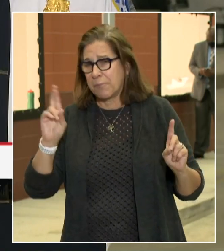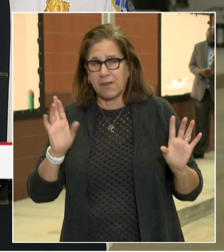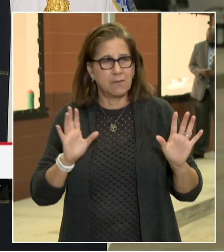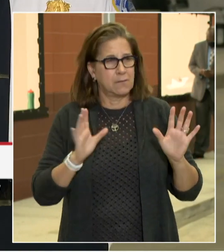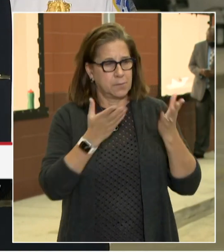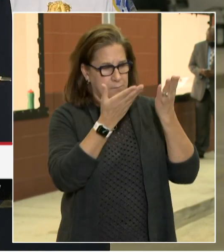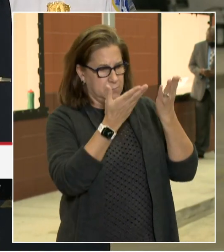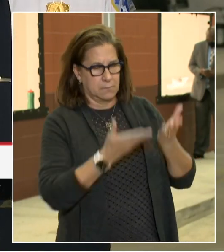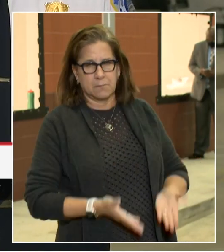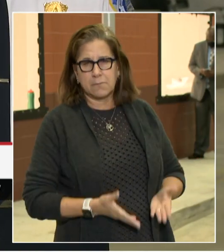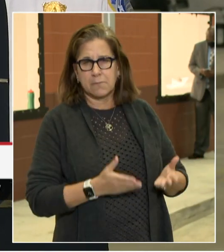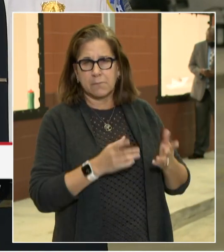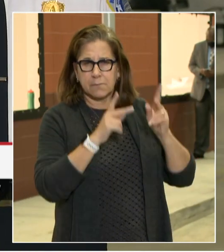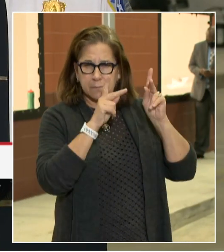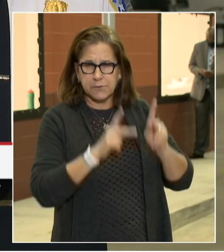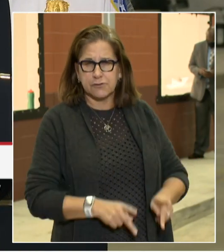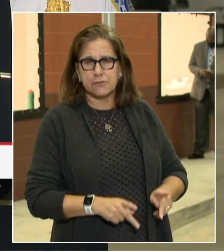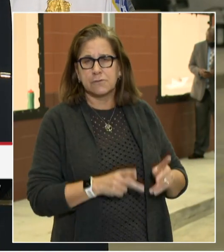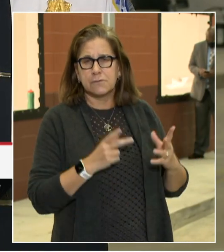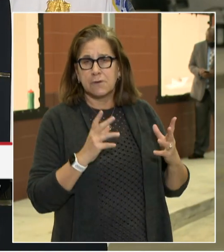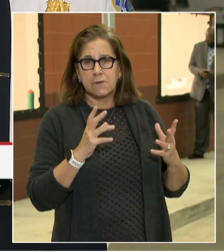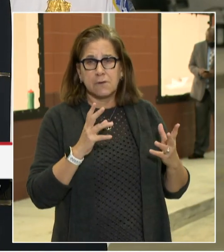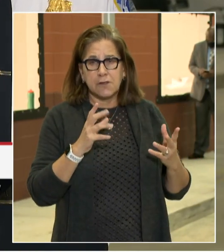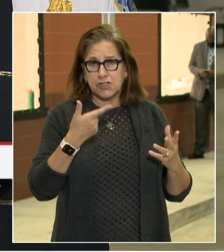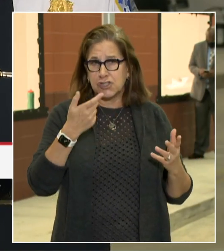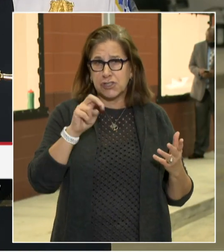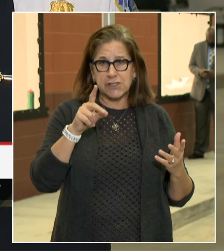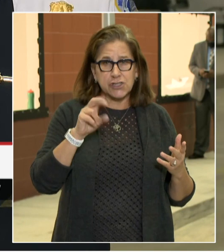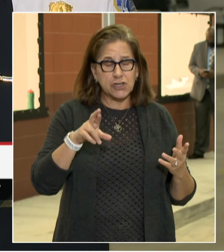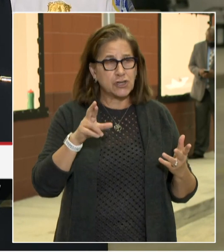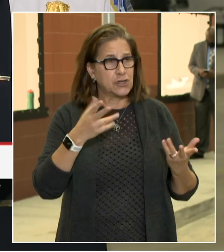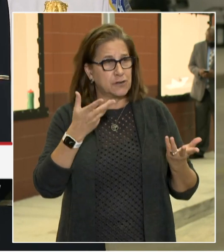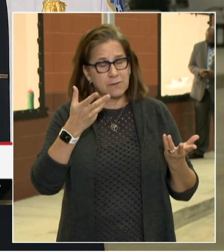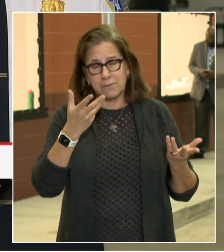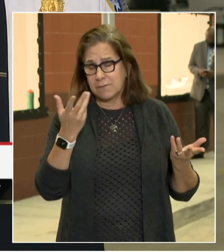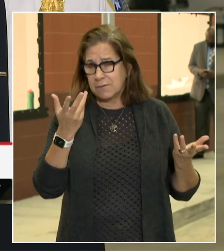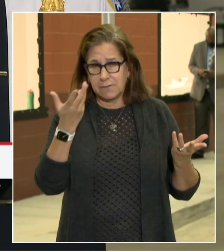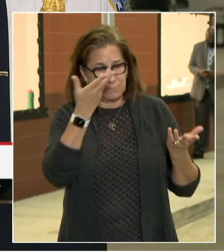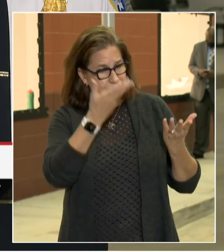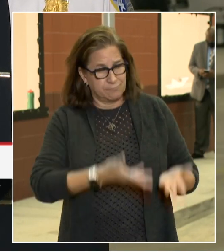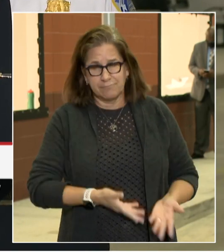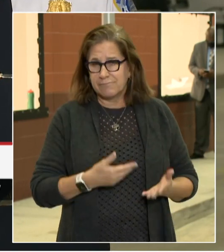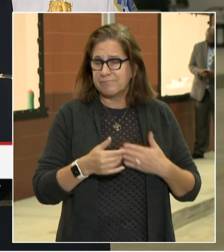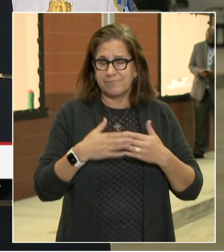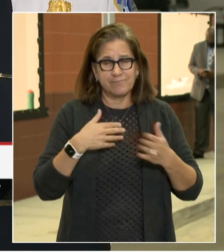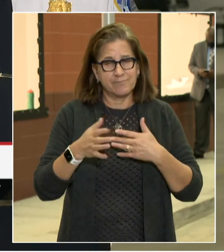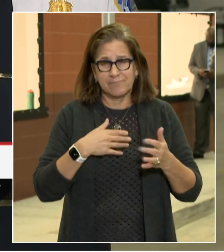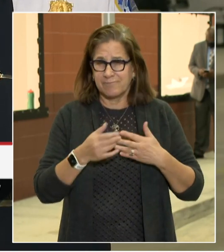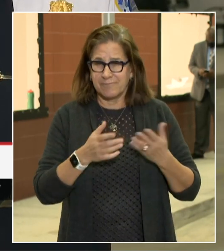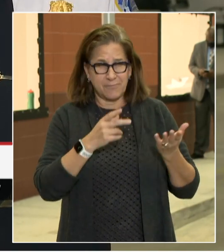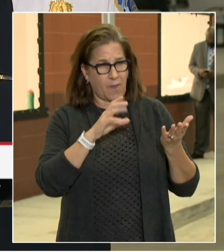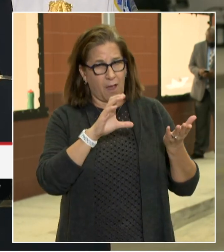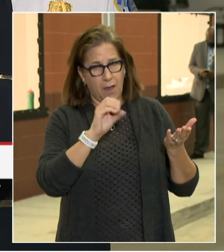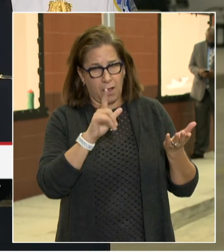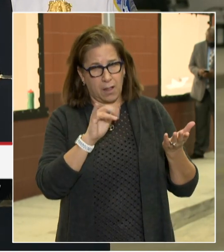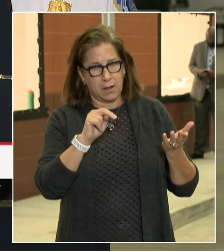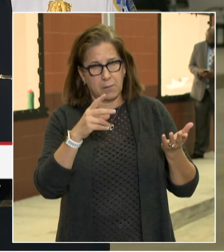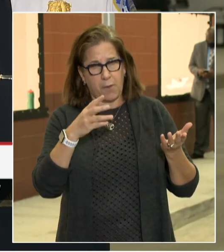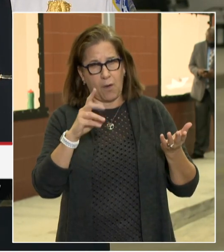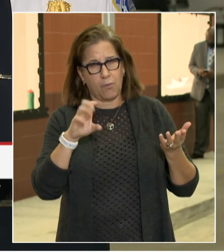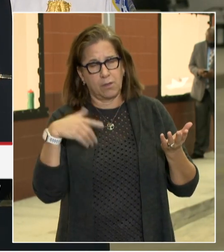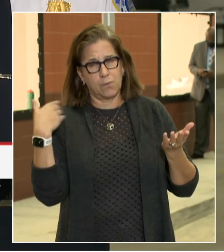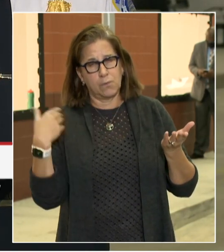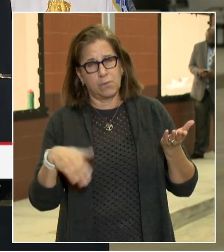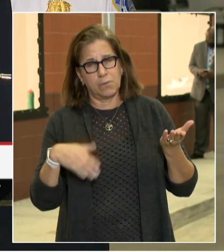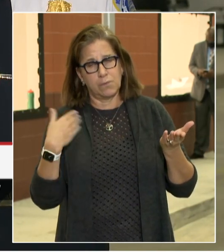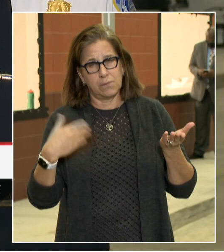yet he spoke up for candidates who were of a different party if he thought that their vision